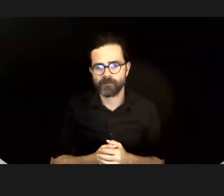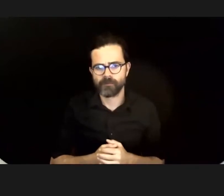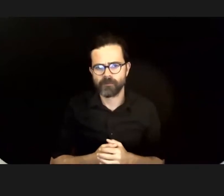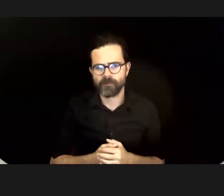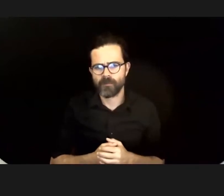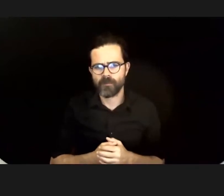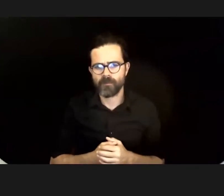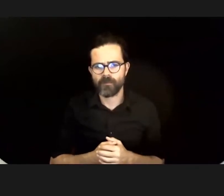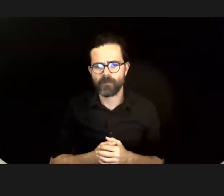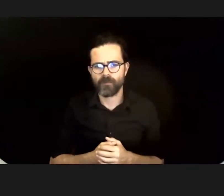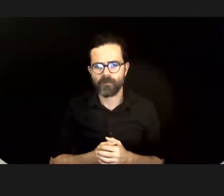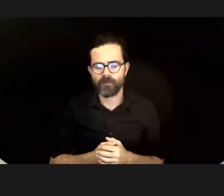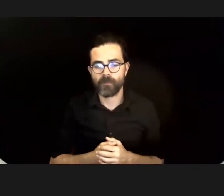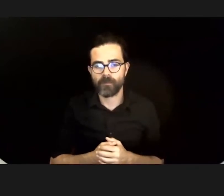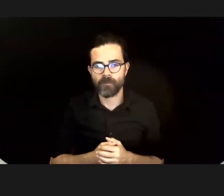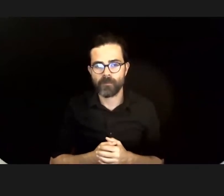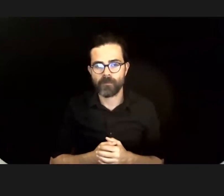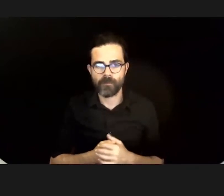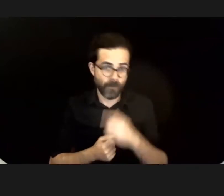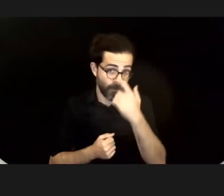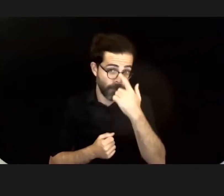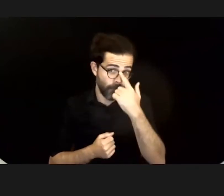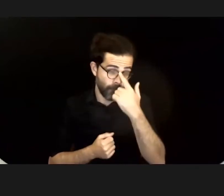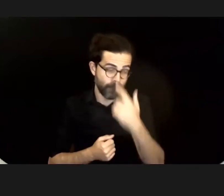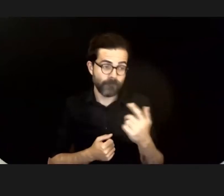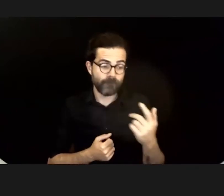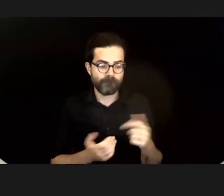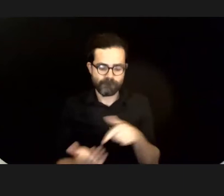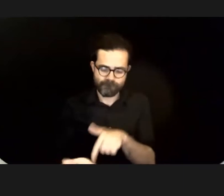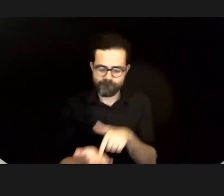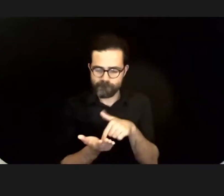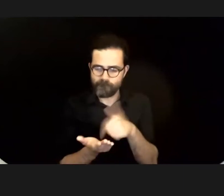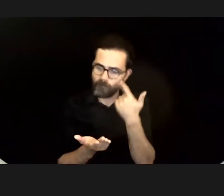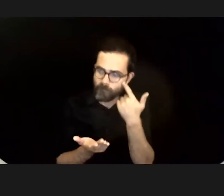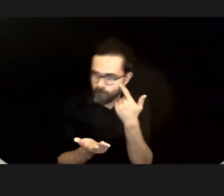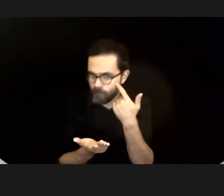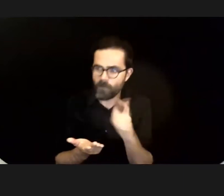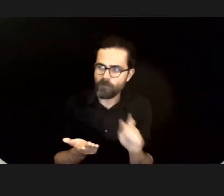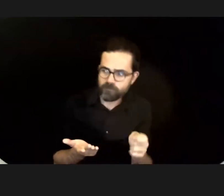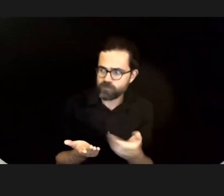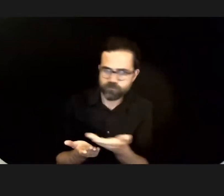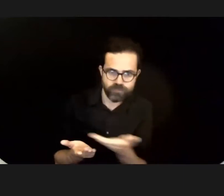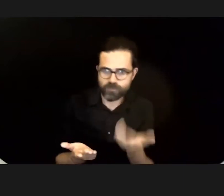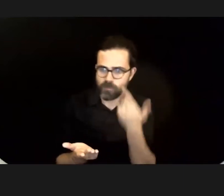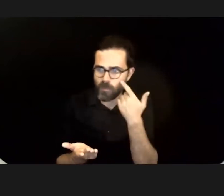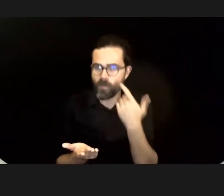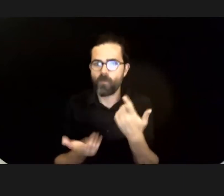to see if it's really helpful, okay? Never